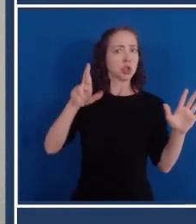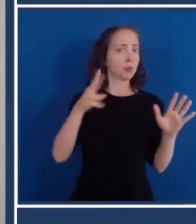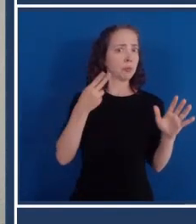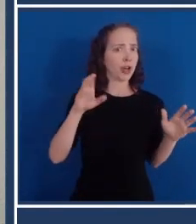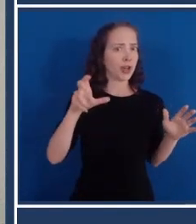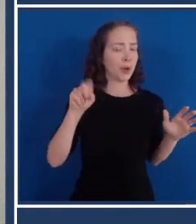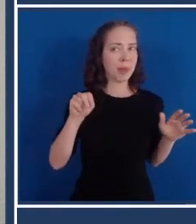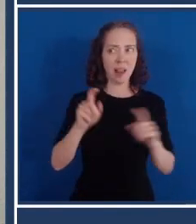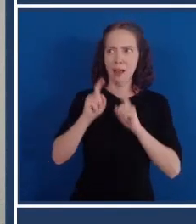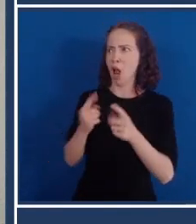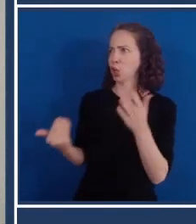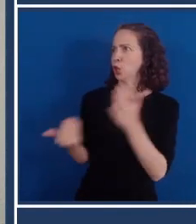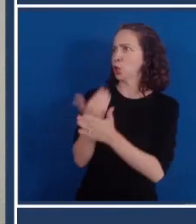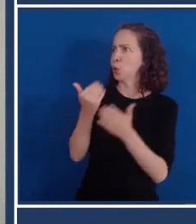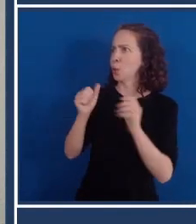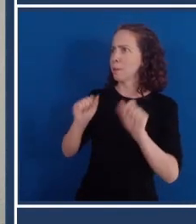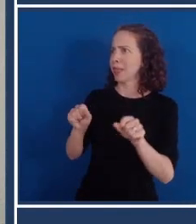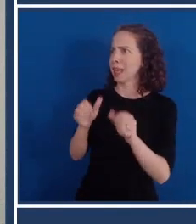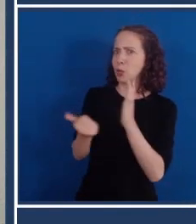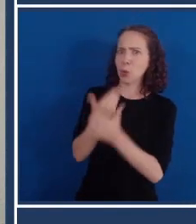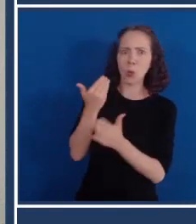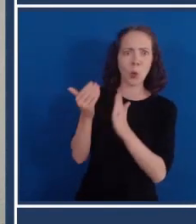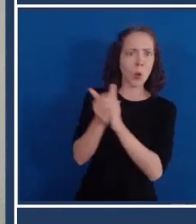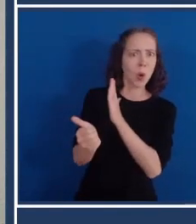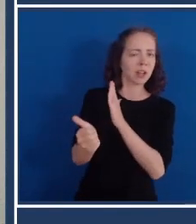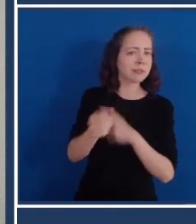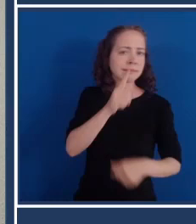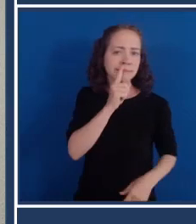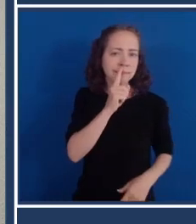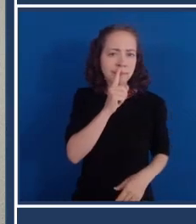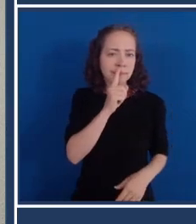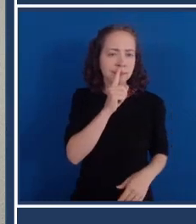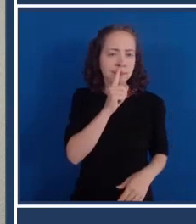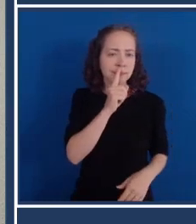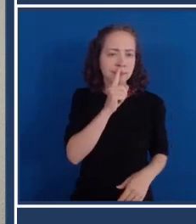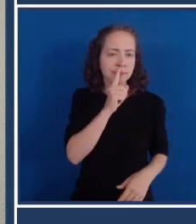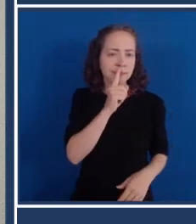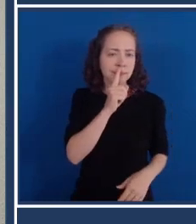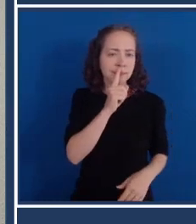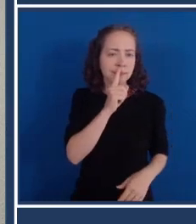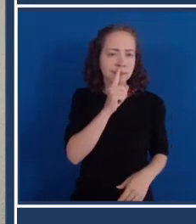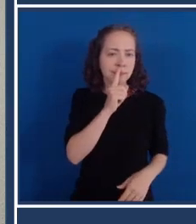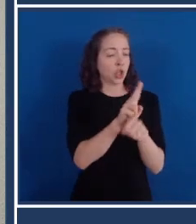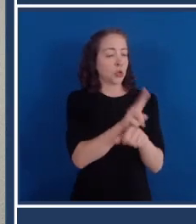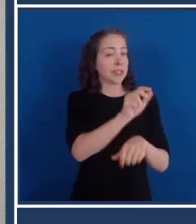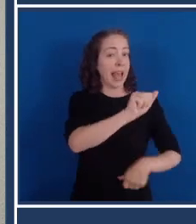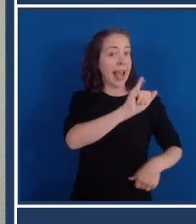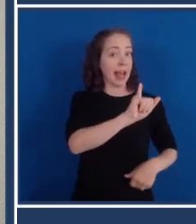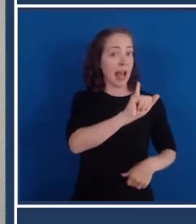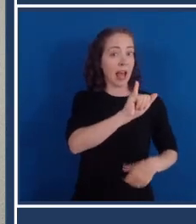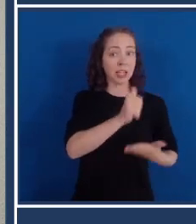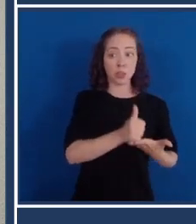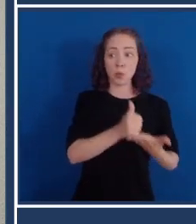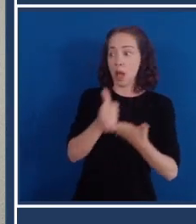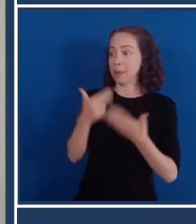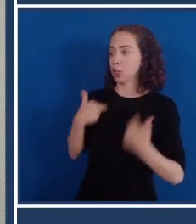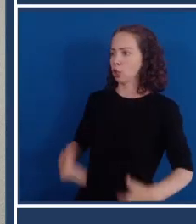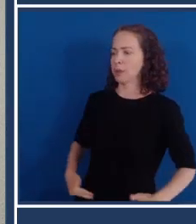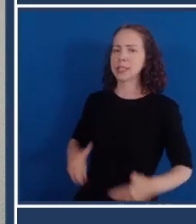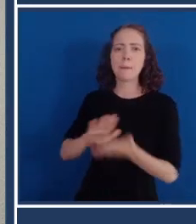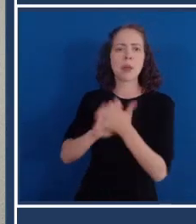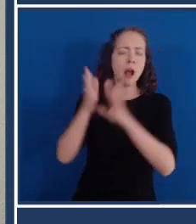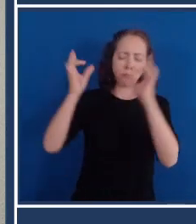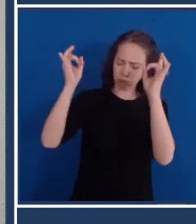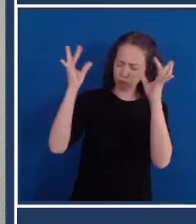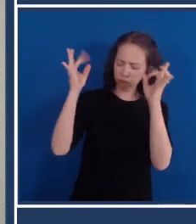abilities. Instead, we should use AI to make humans super at being humans by extending the